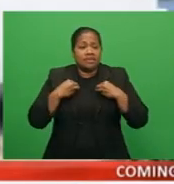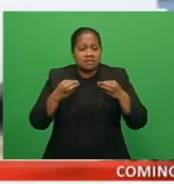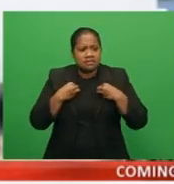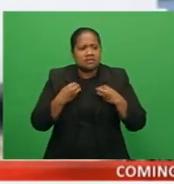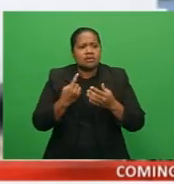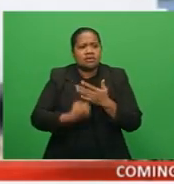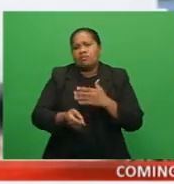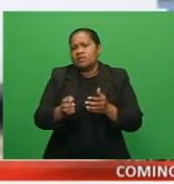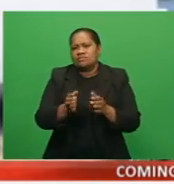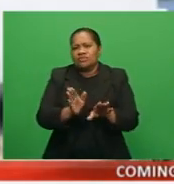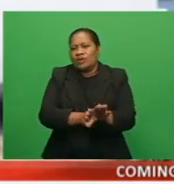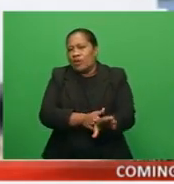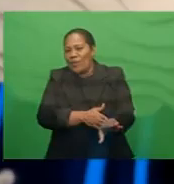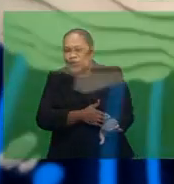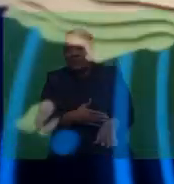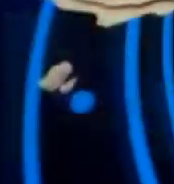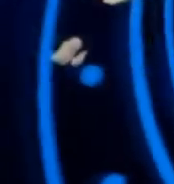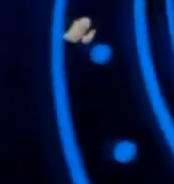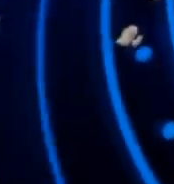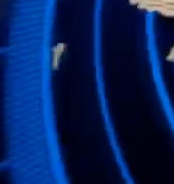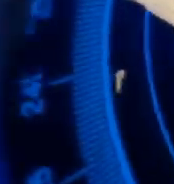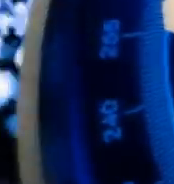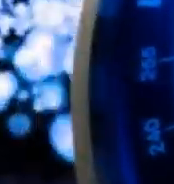taxi drivers.